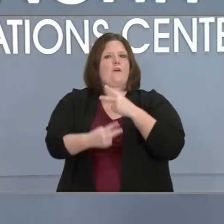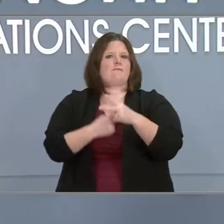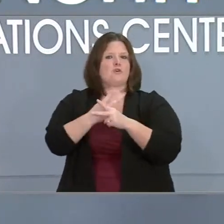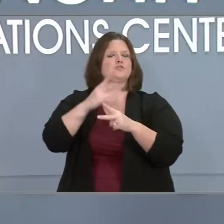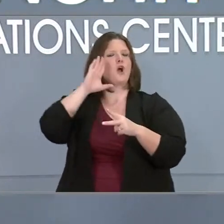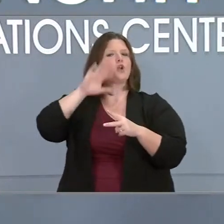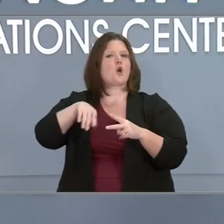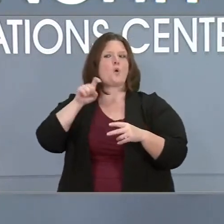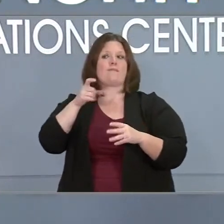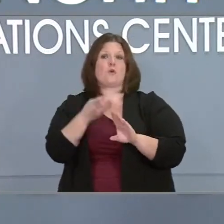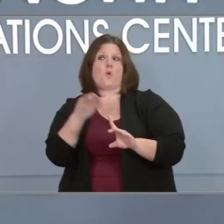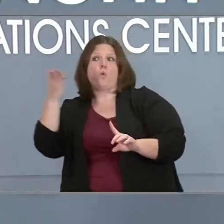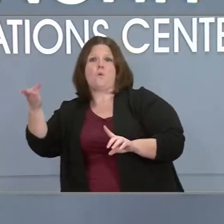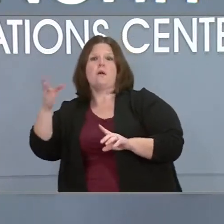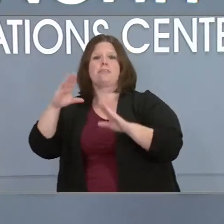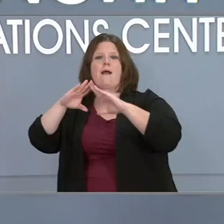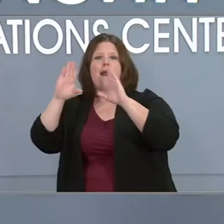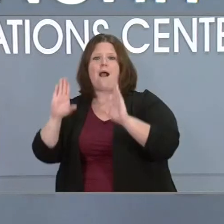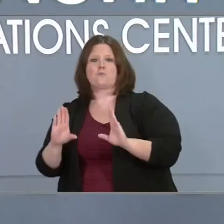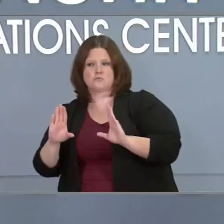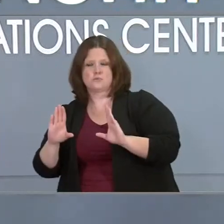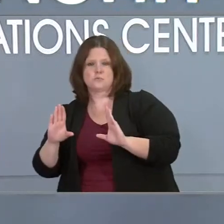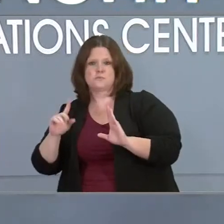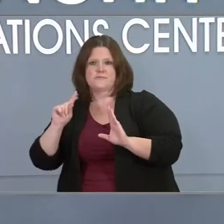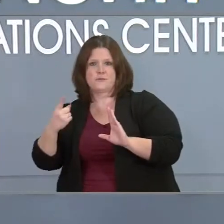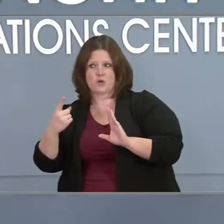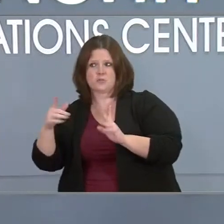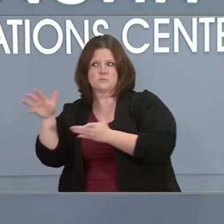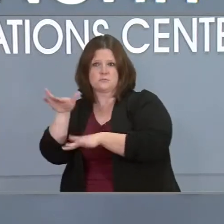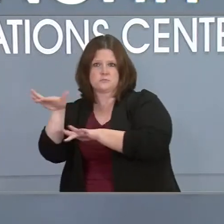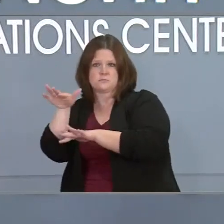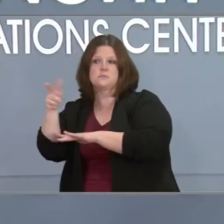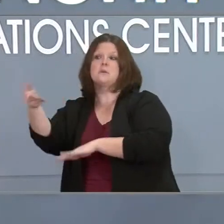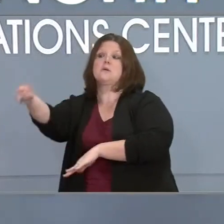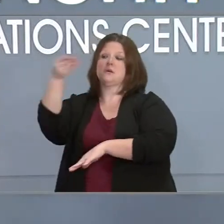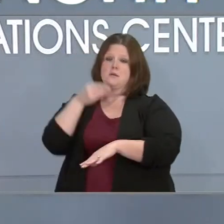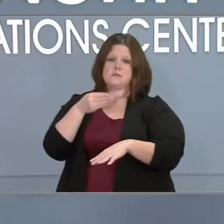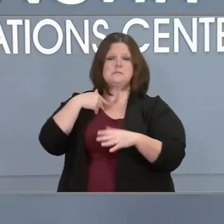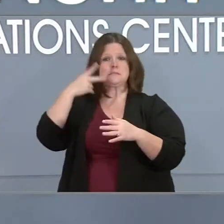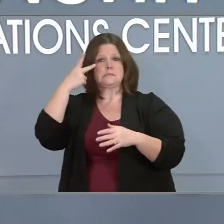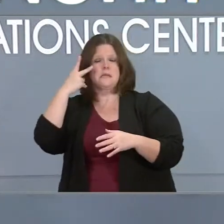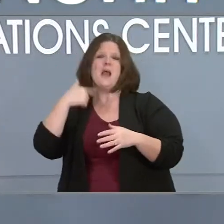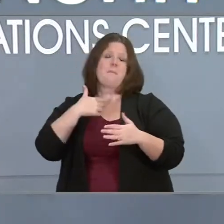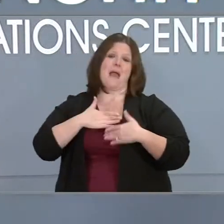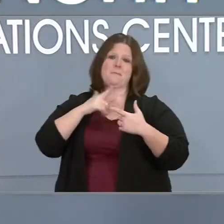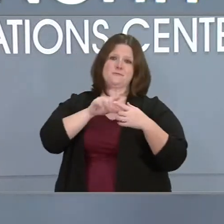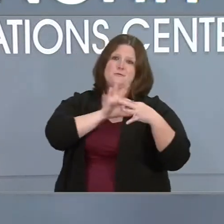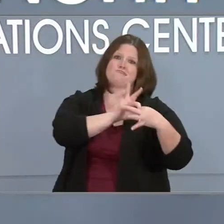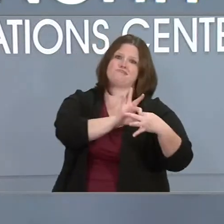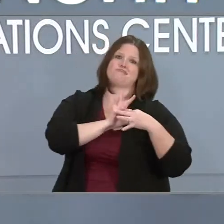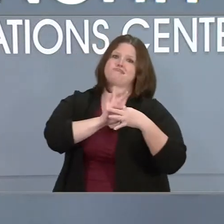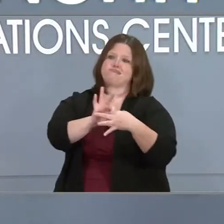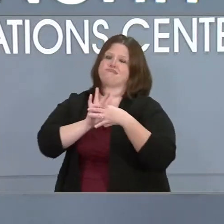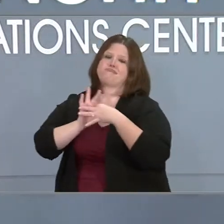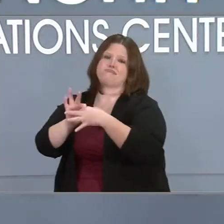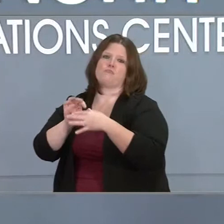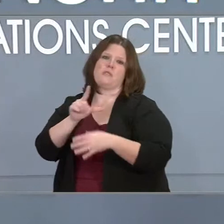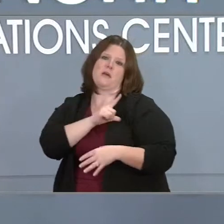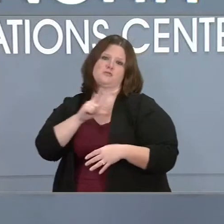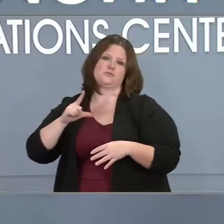House. I will be glad to work with the legislature on it, and as it goes through the process, I will consider